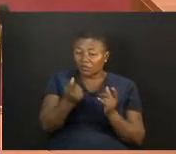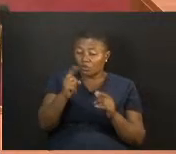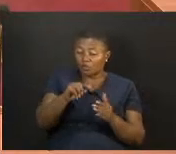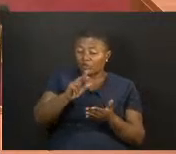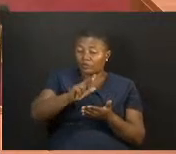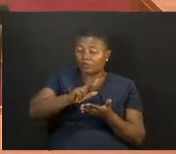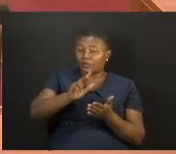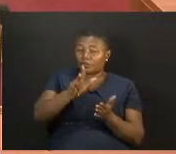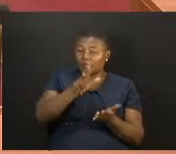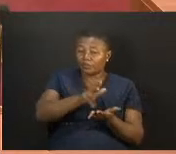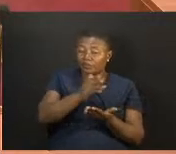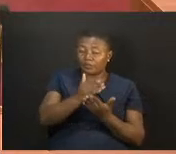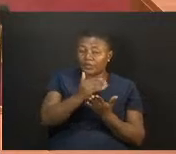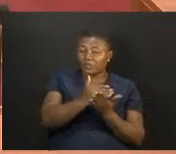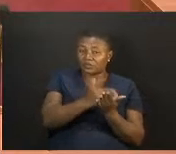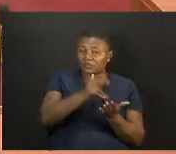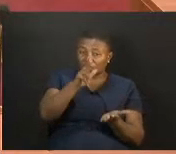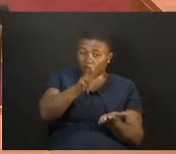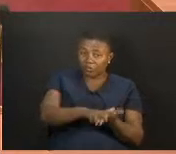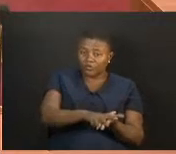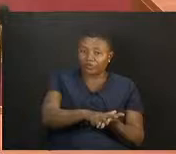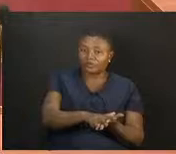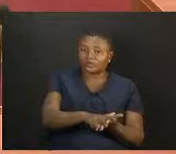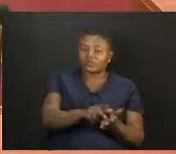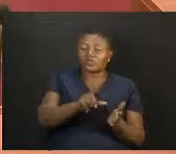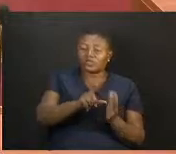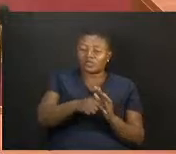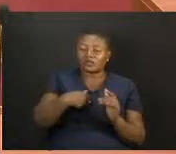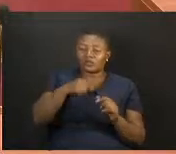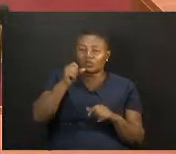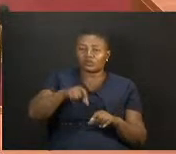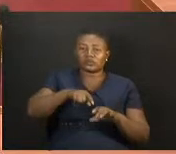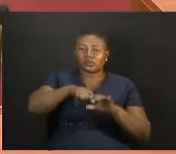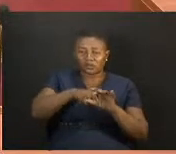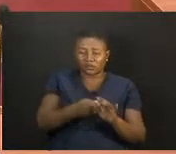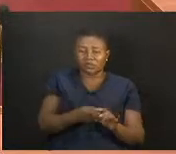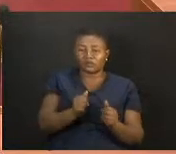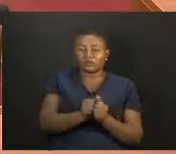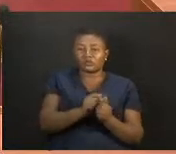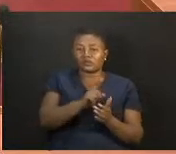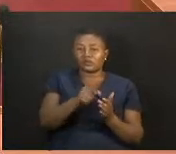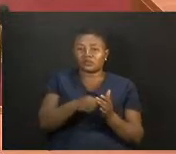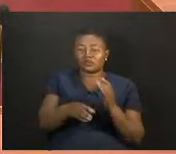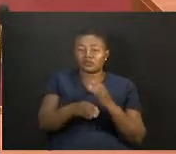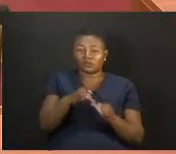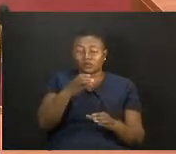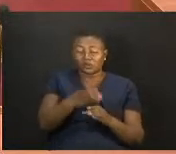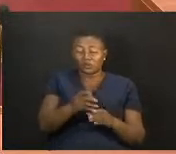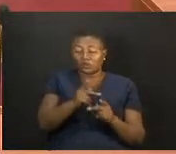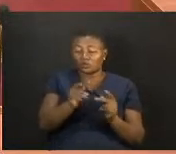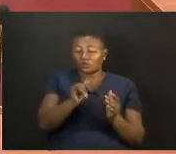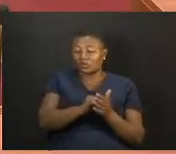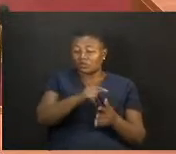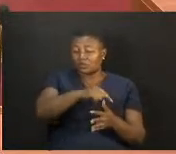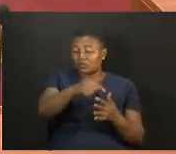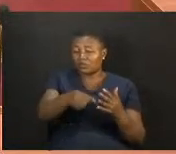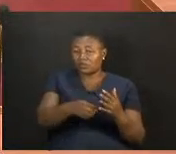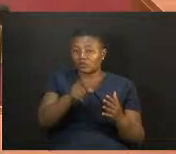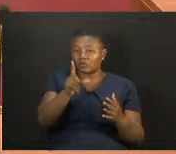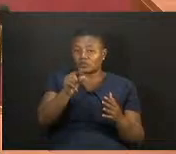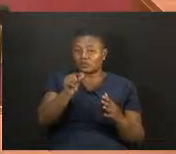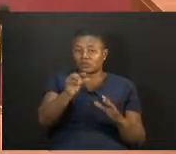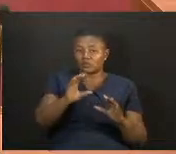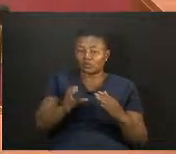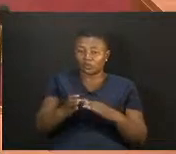available, we shall reactivate this contract and ensure that these 20 underlisted communities are